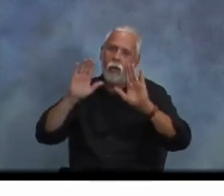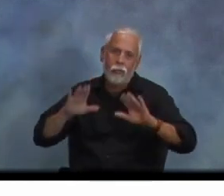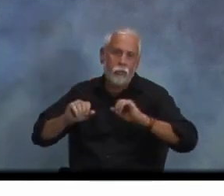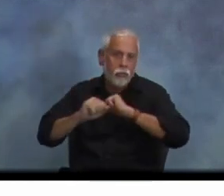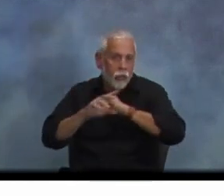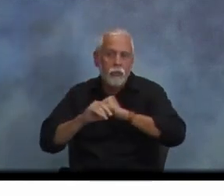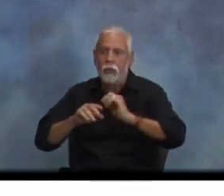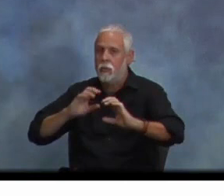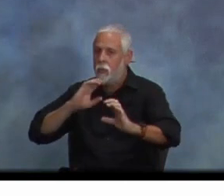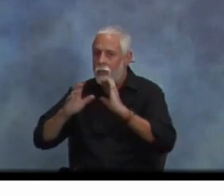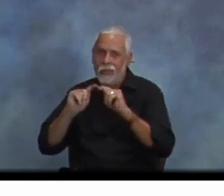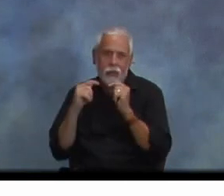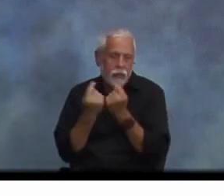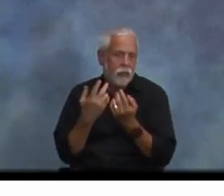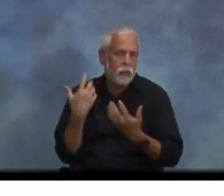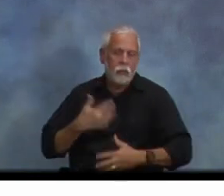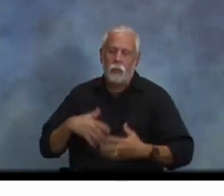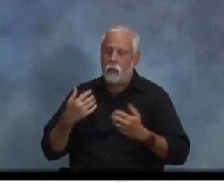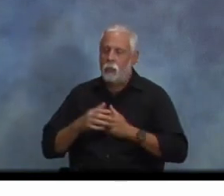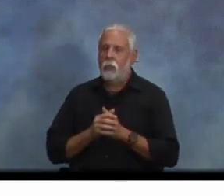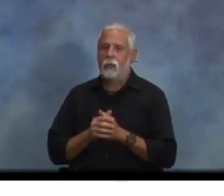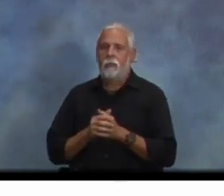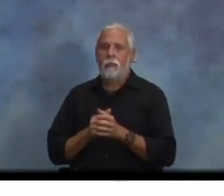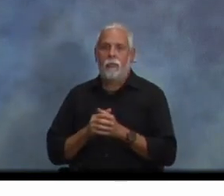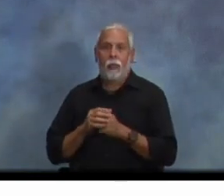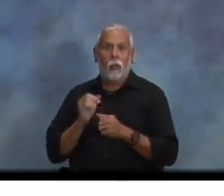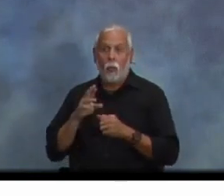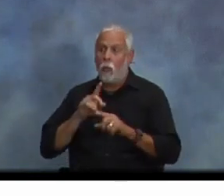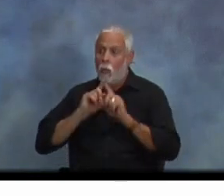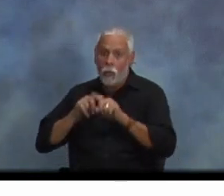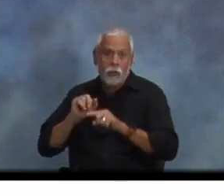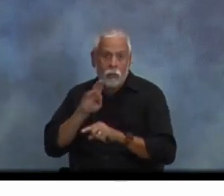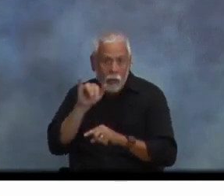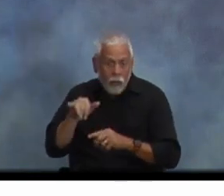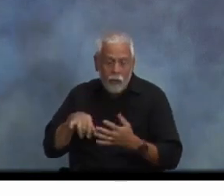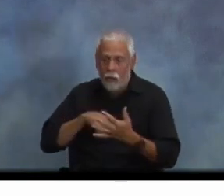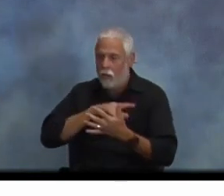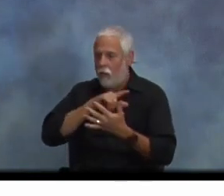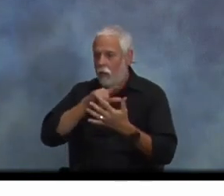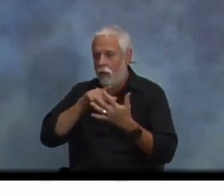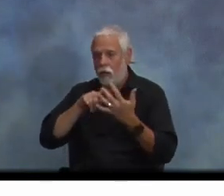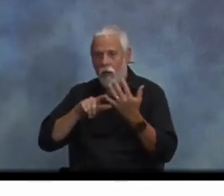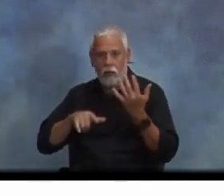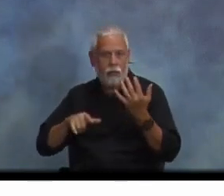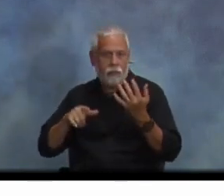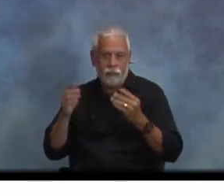and communications from our team, or even ordering supplies